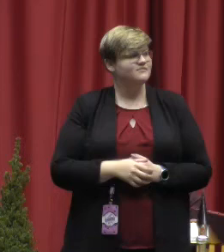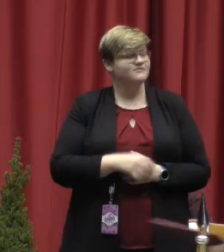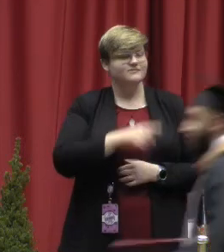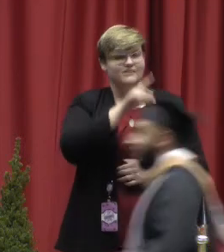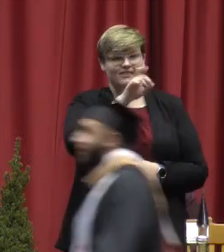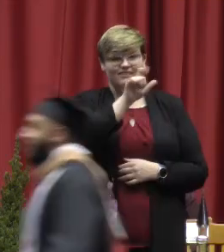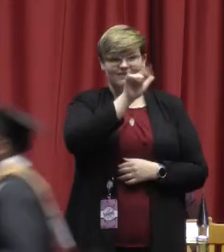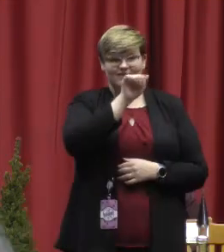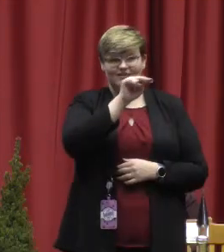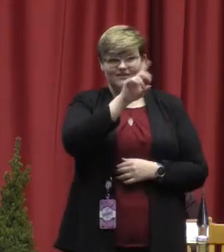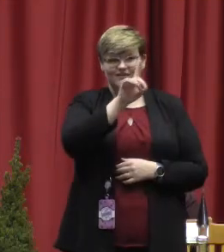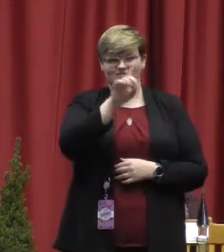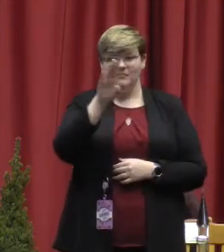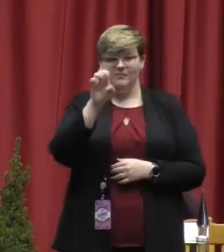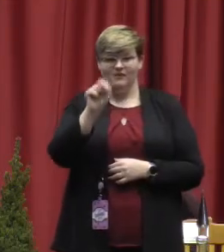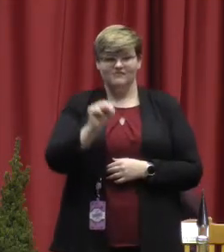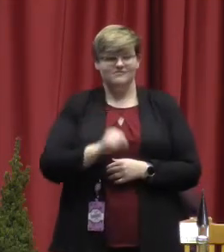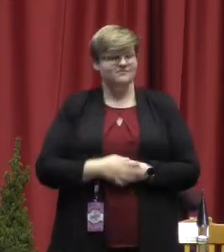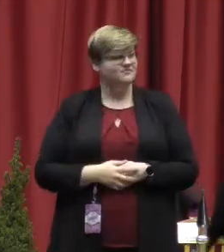Leland Ben.